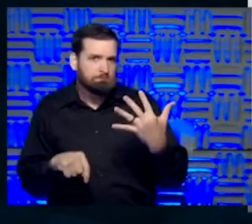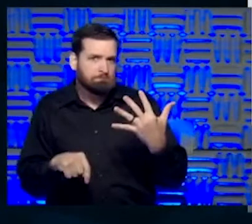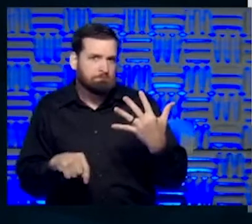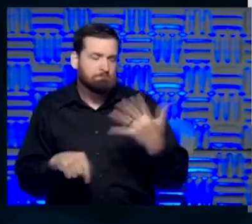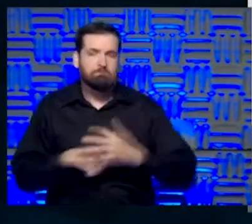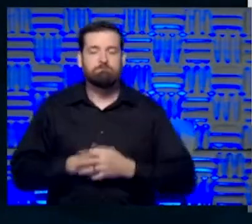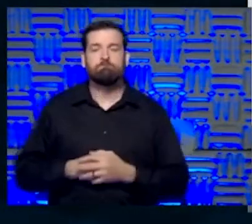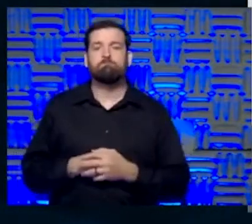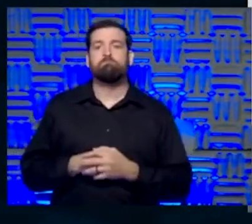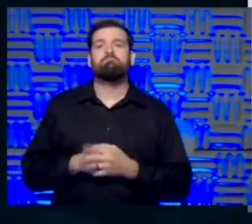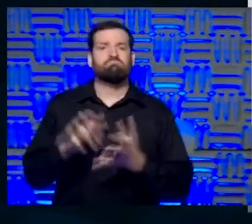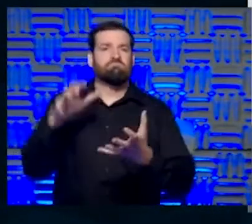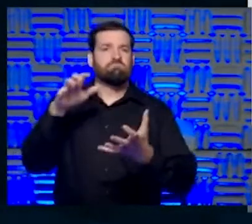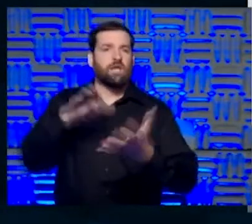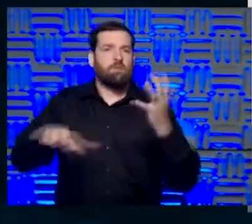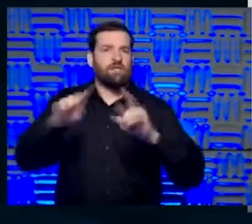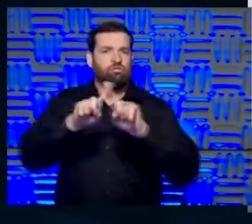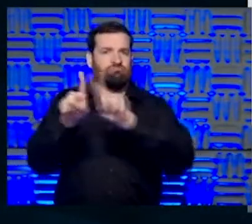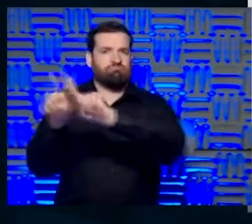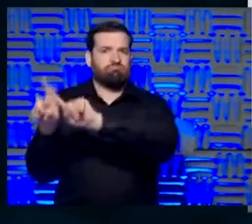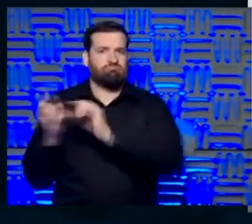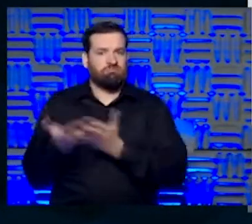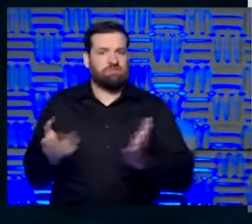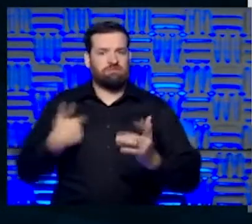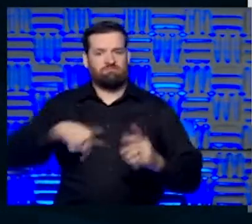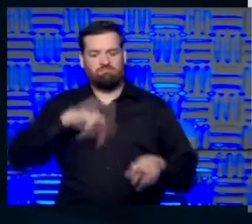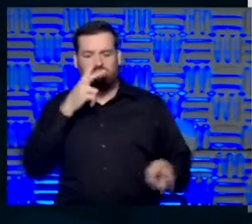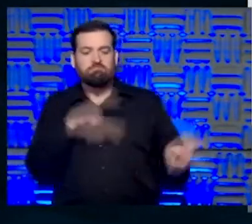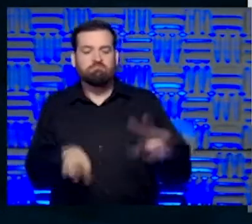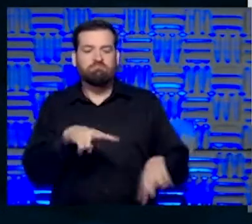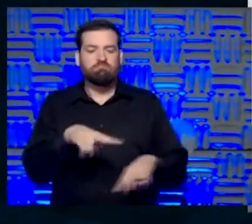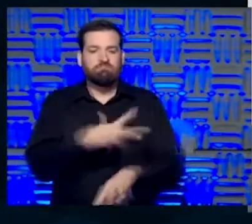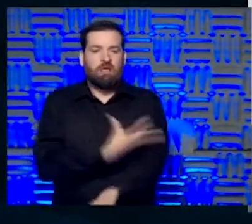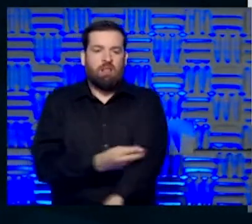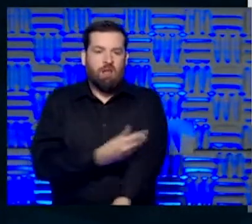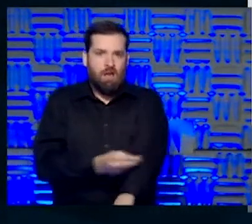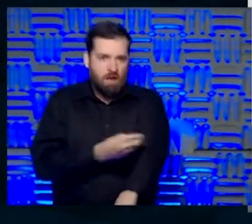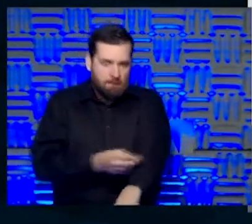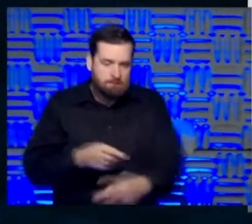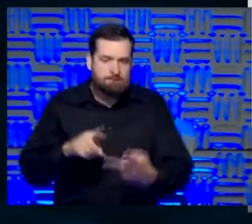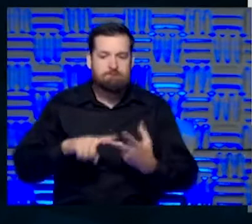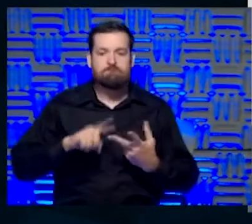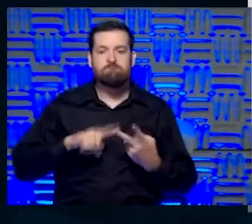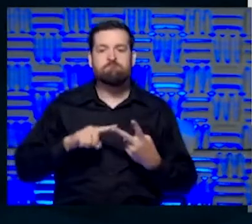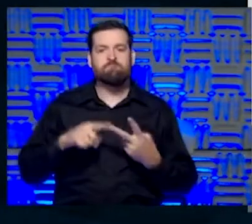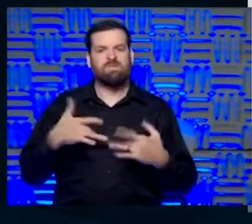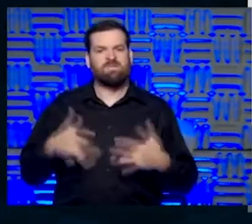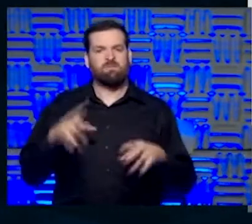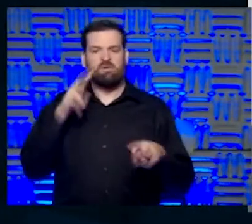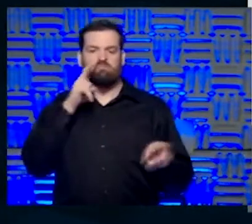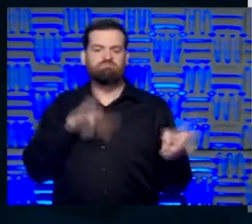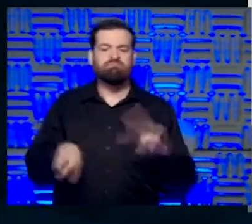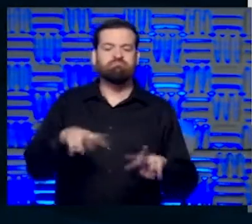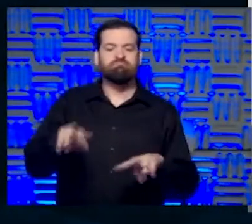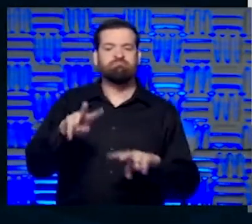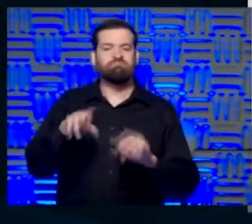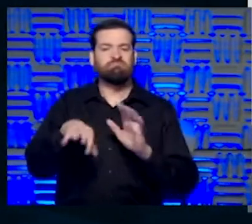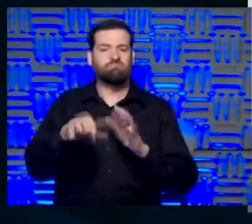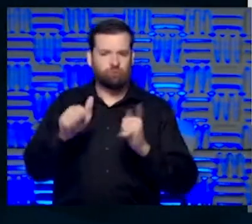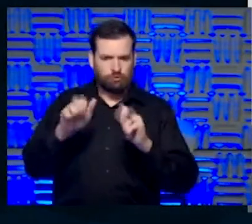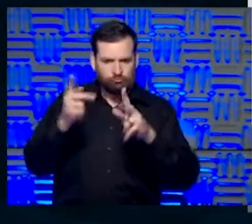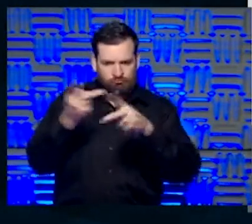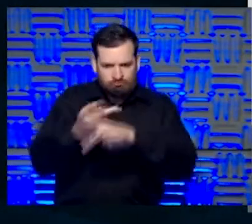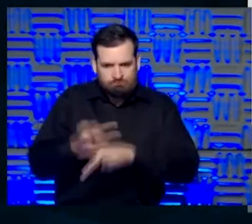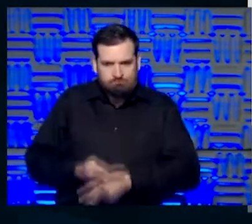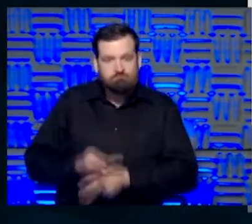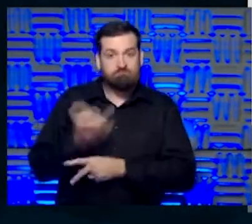of a combination of things that we look at, including laboratory values and physical exam findings, to kind of determine if